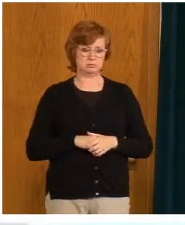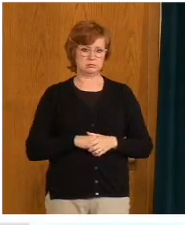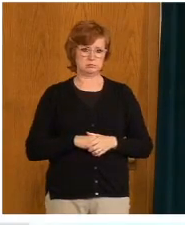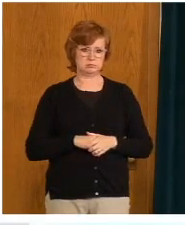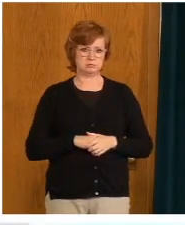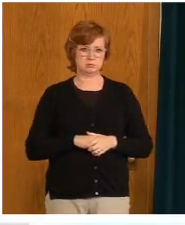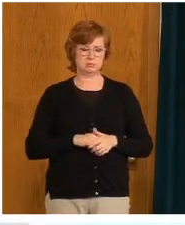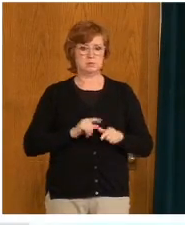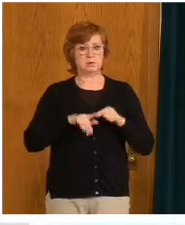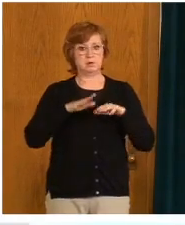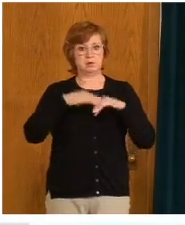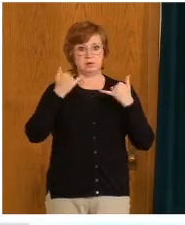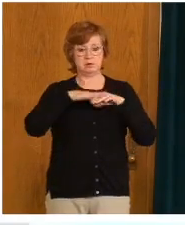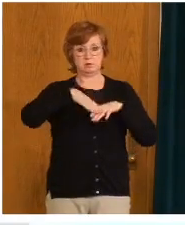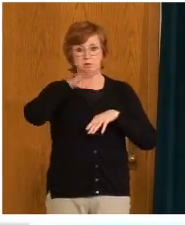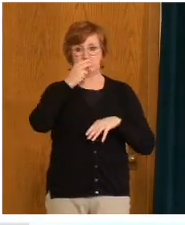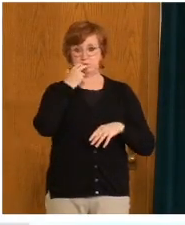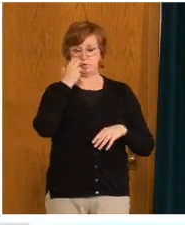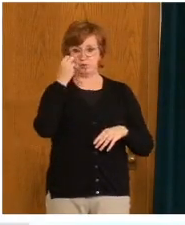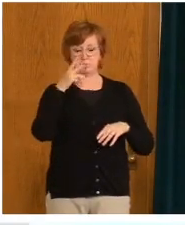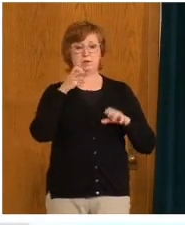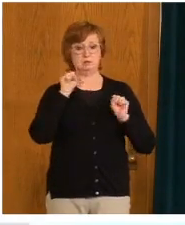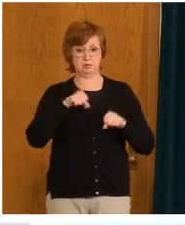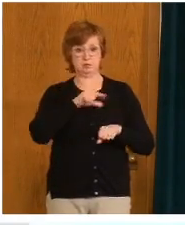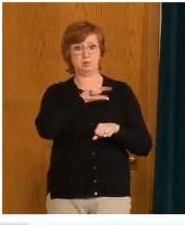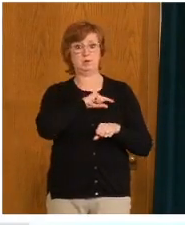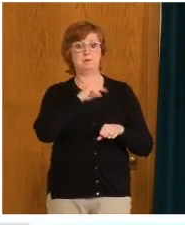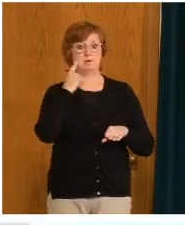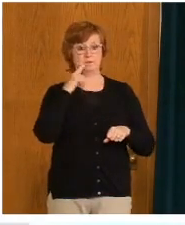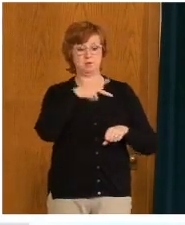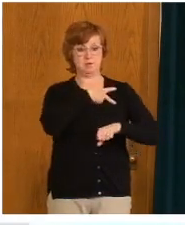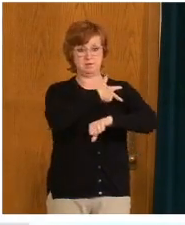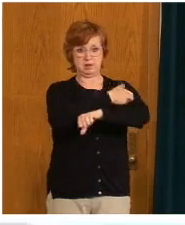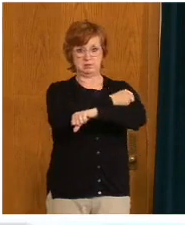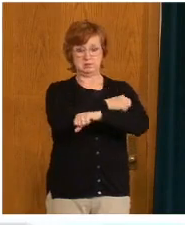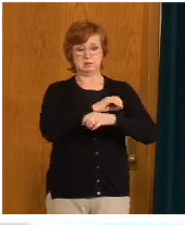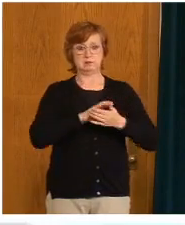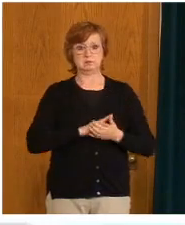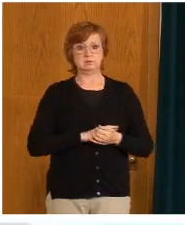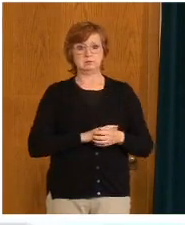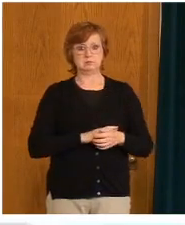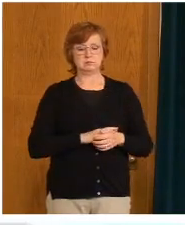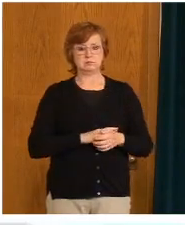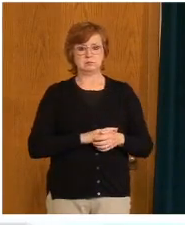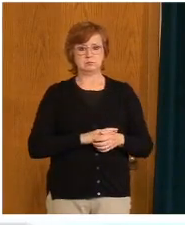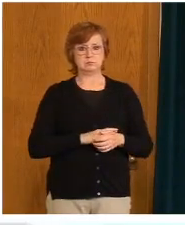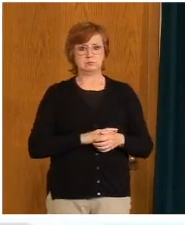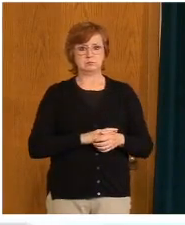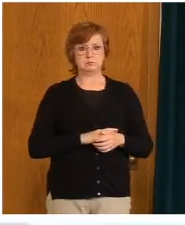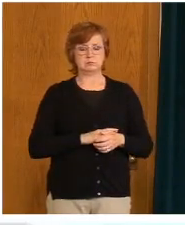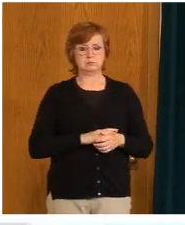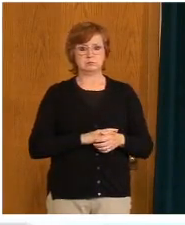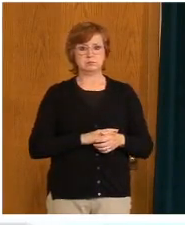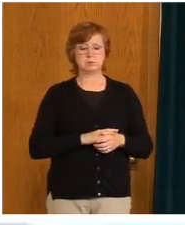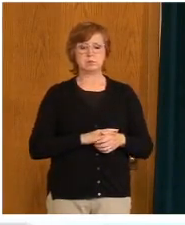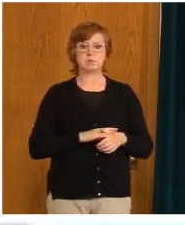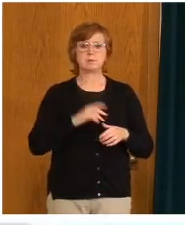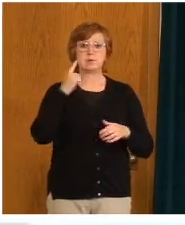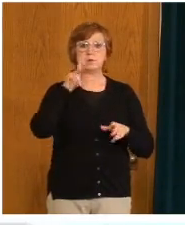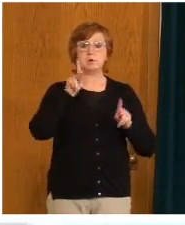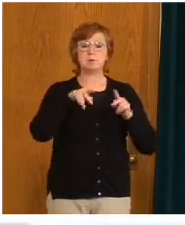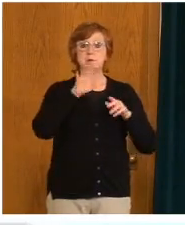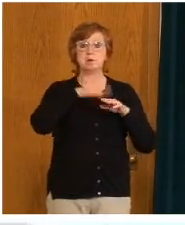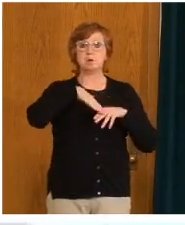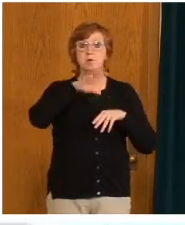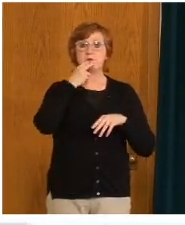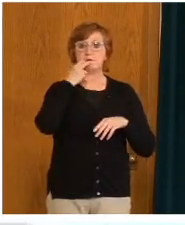available now for 12 and older. So for children and adults who are older than 12, do get vaccinated.